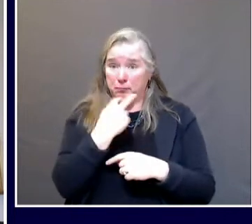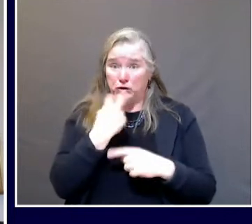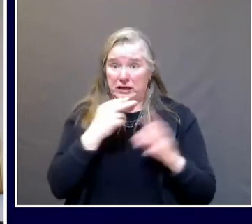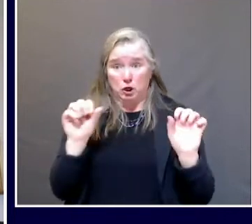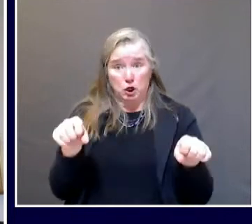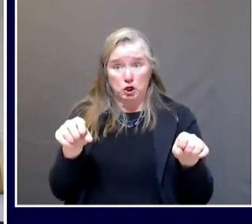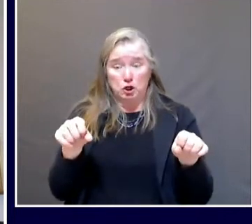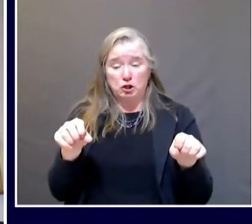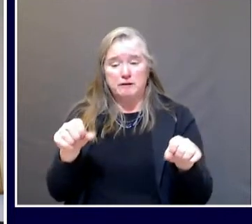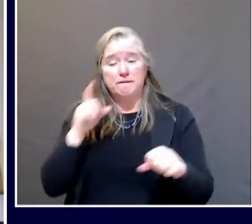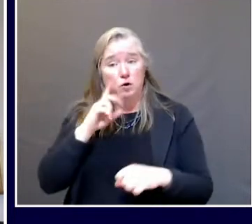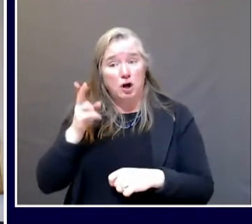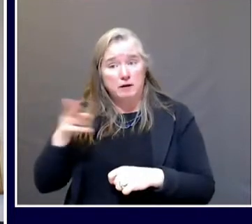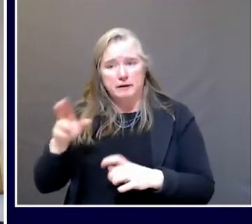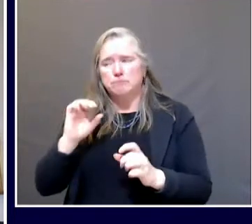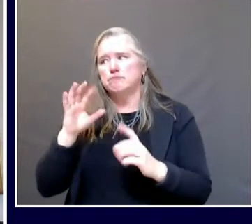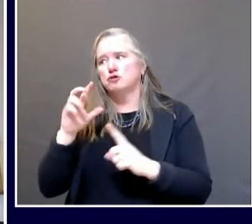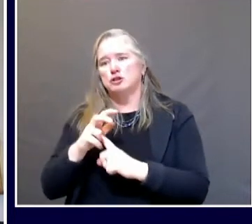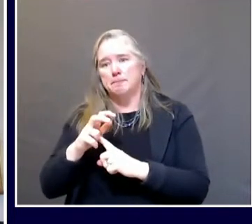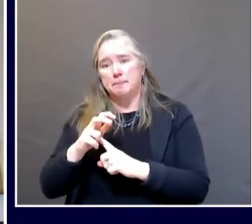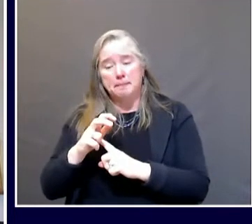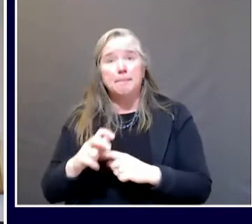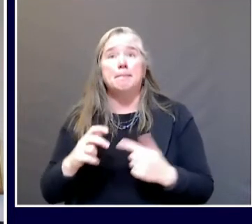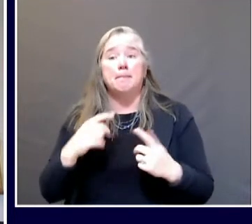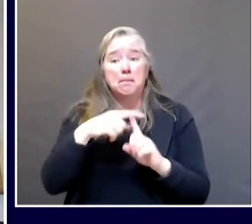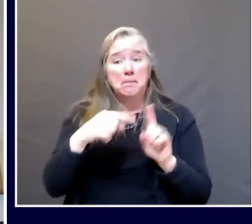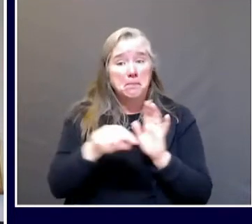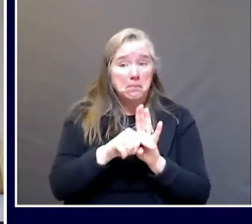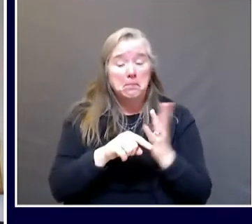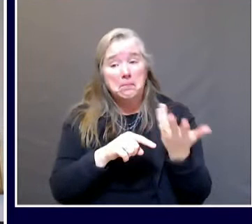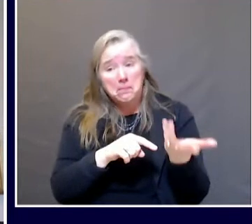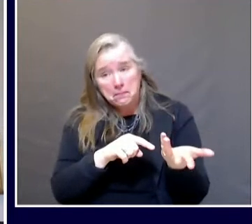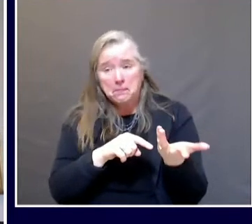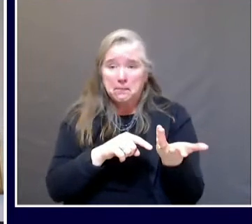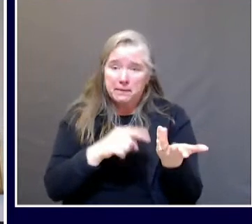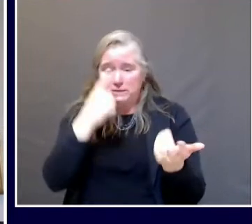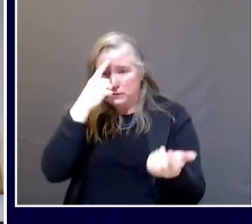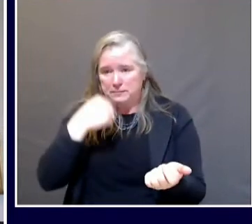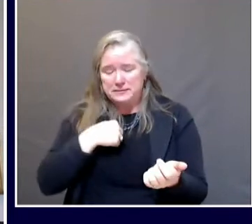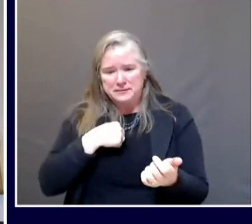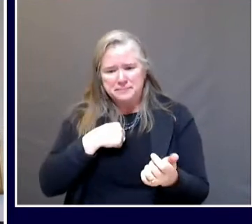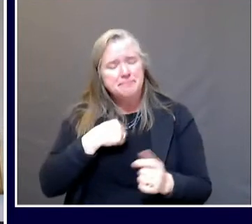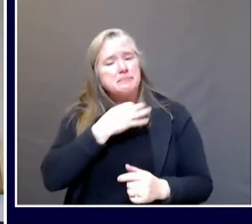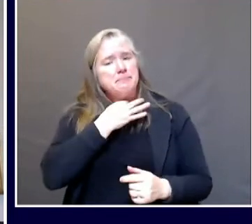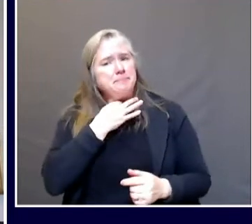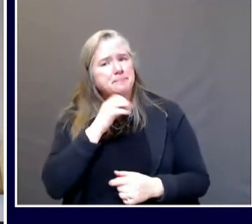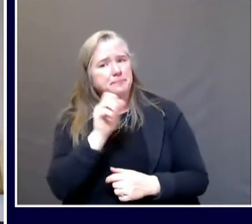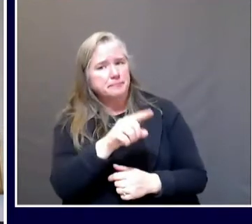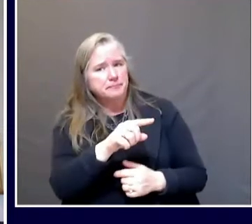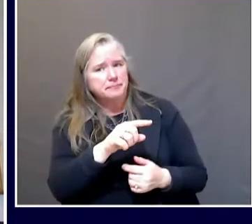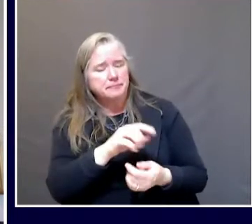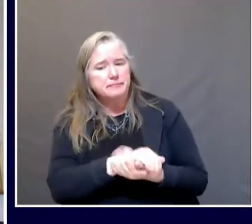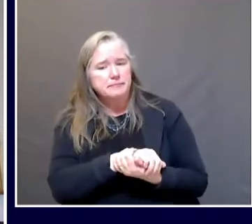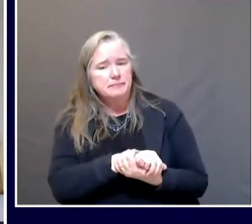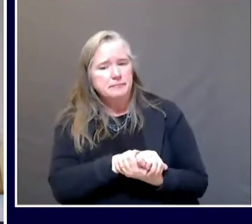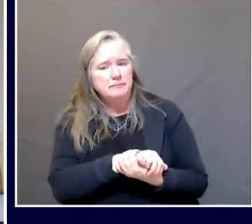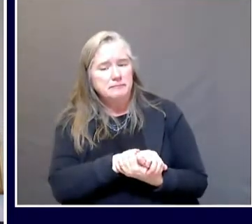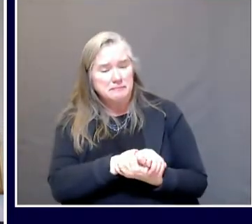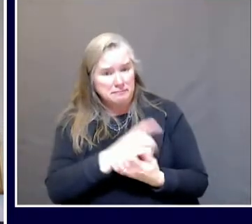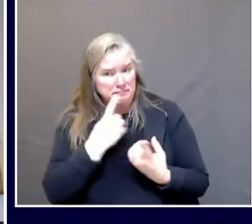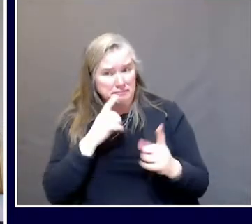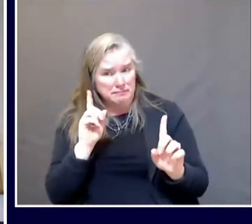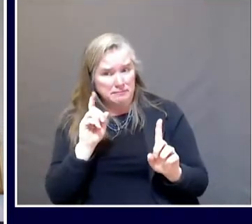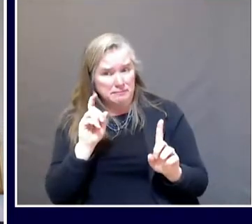for people who are hard of hearing. So there are pluses and minuses to me and to these, and I'm curious if they're effective